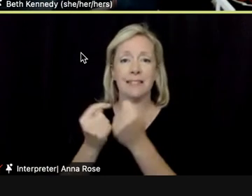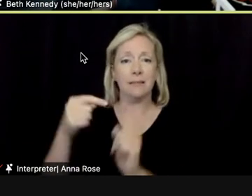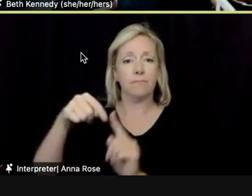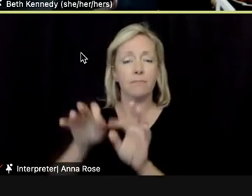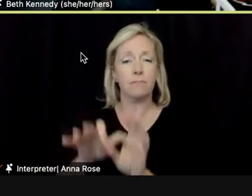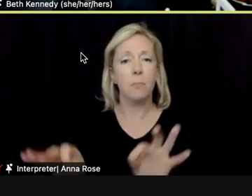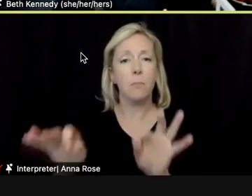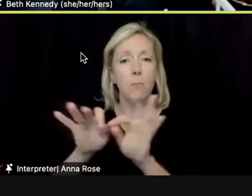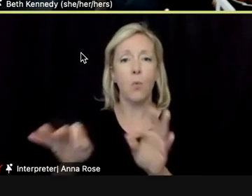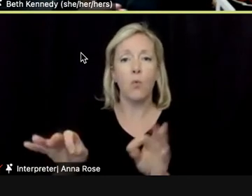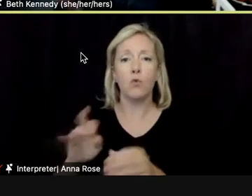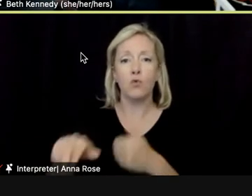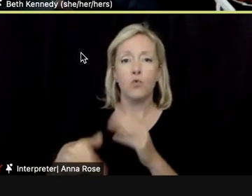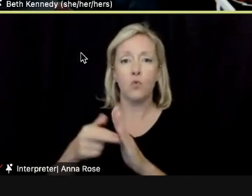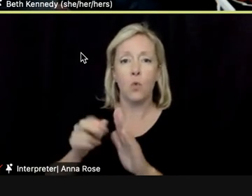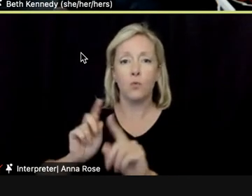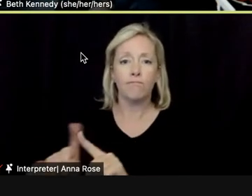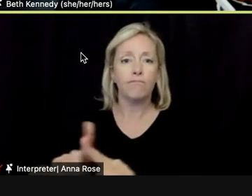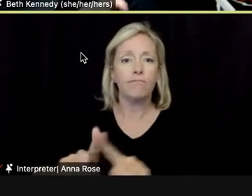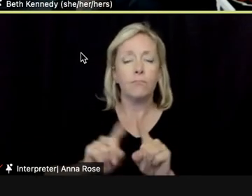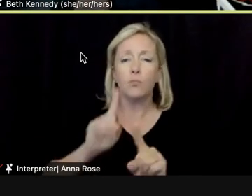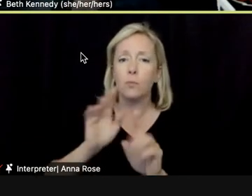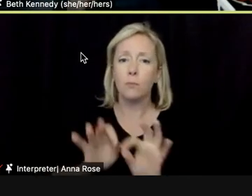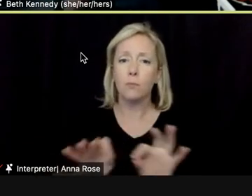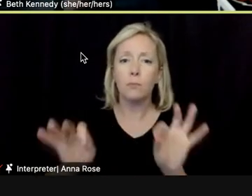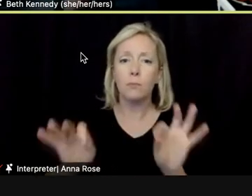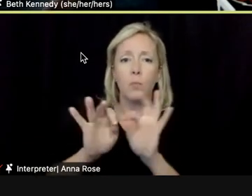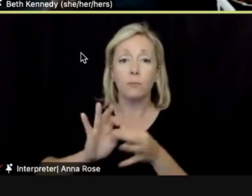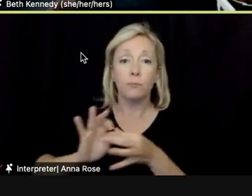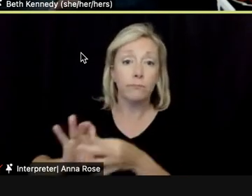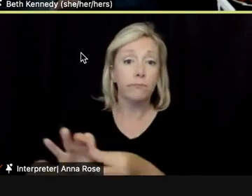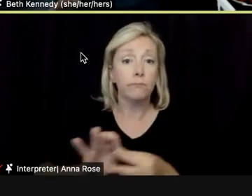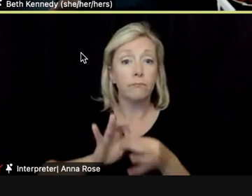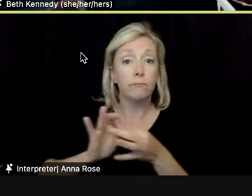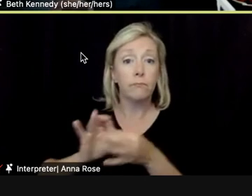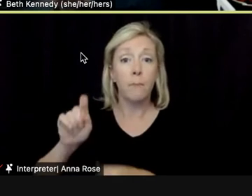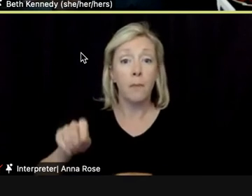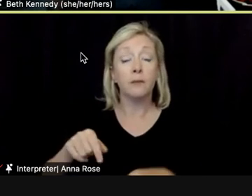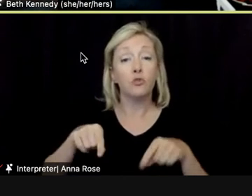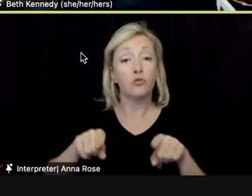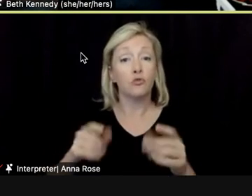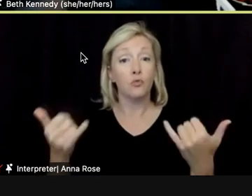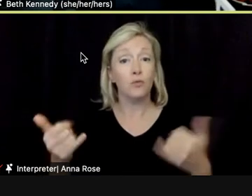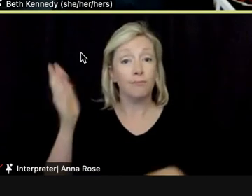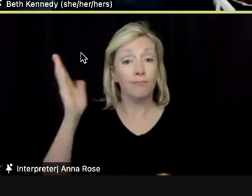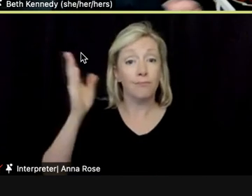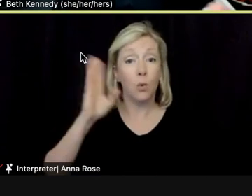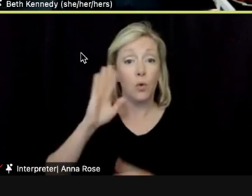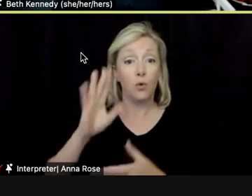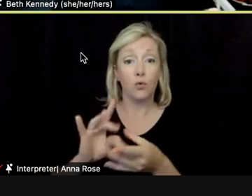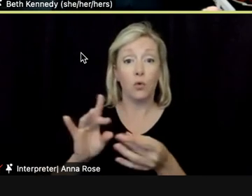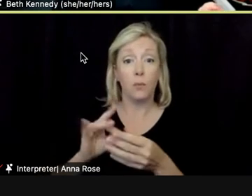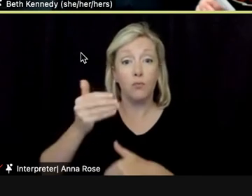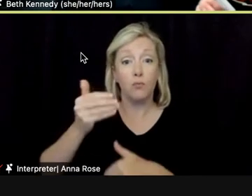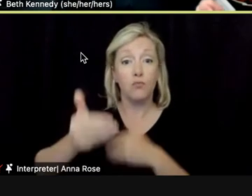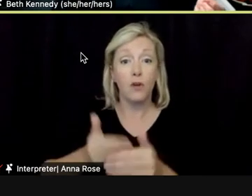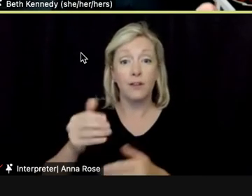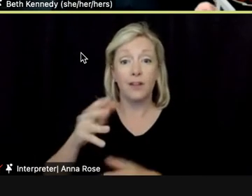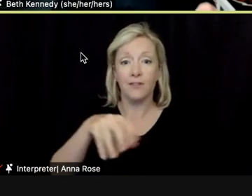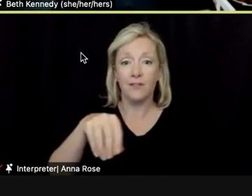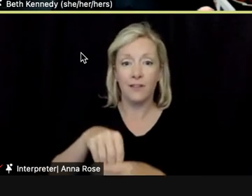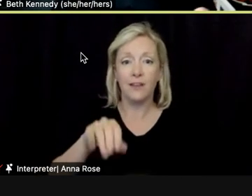should work together. And during this presentation, I will talk about the process of intervention, which is different